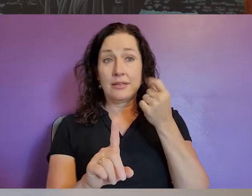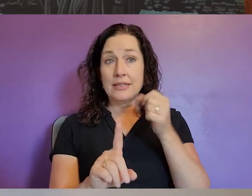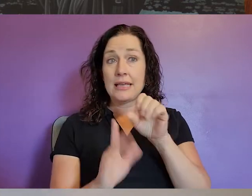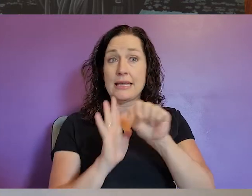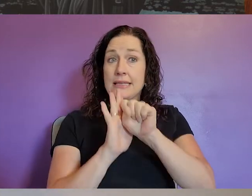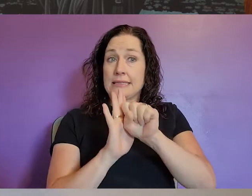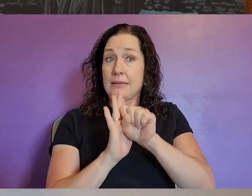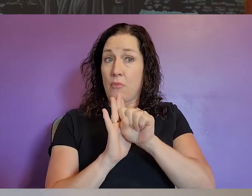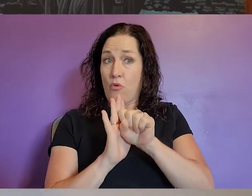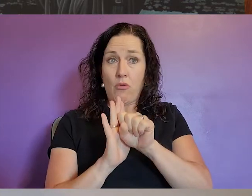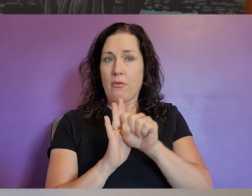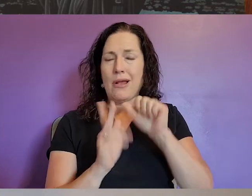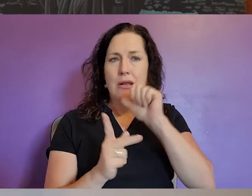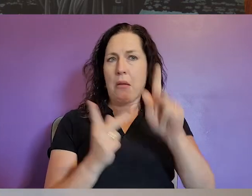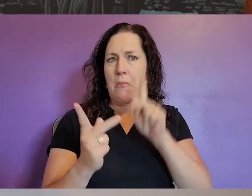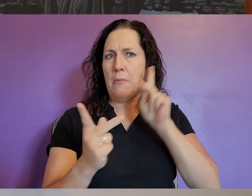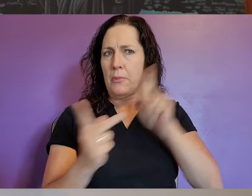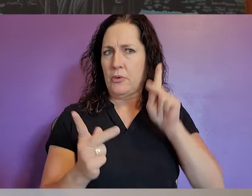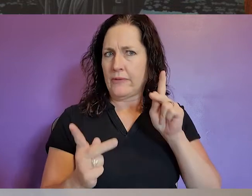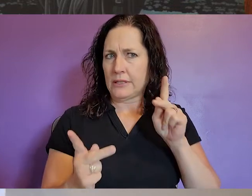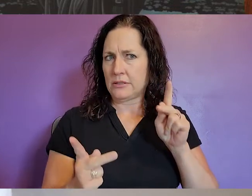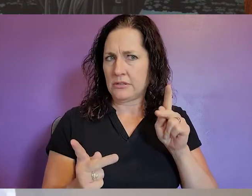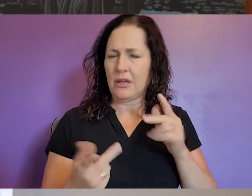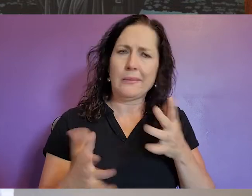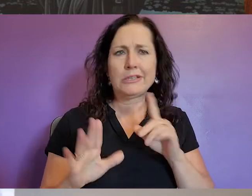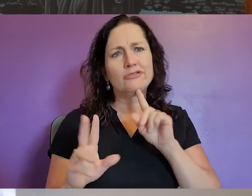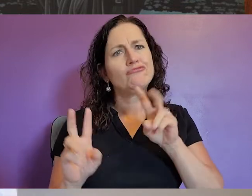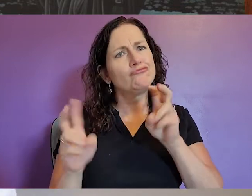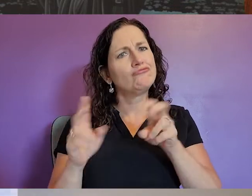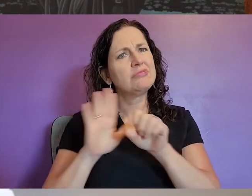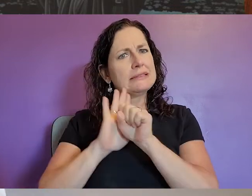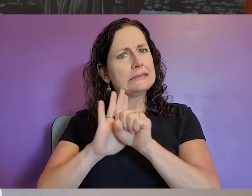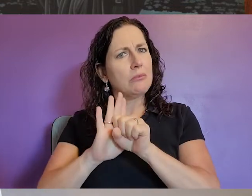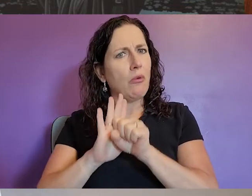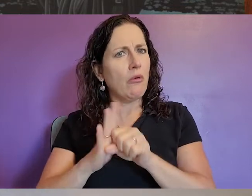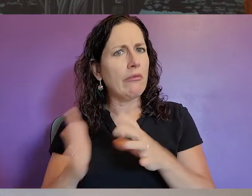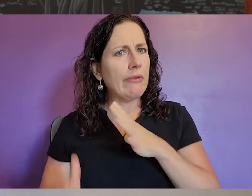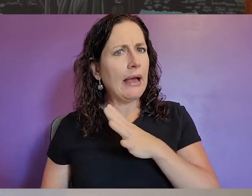Symbols aren't perfect. They're perfect as symbols, but